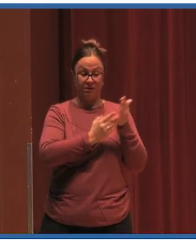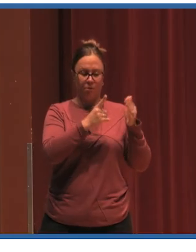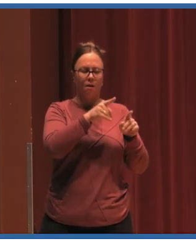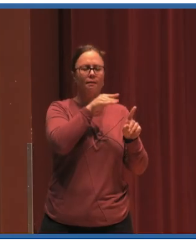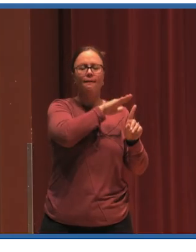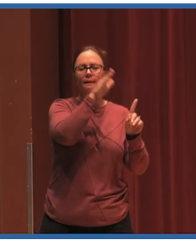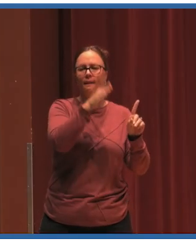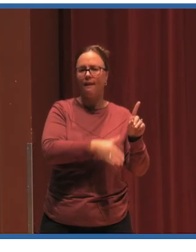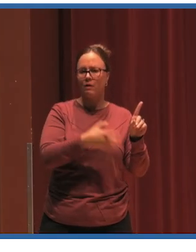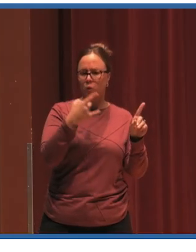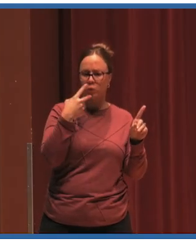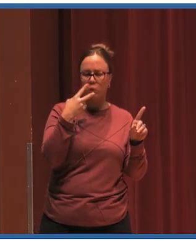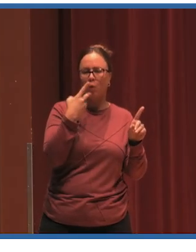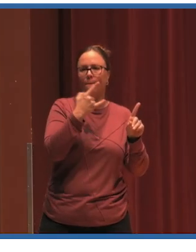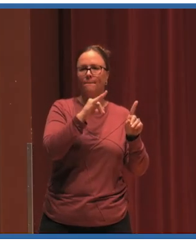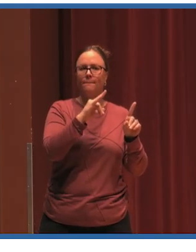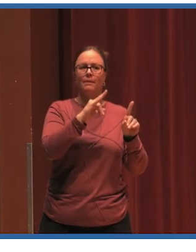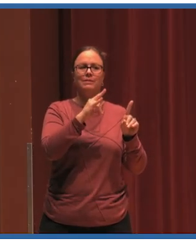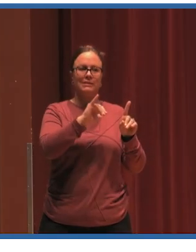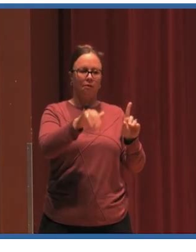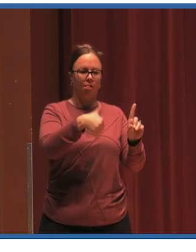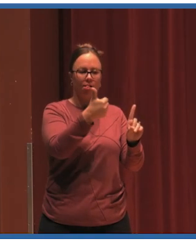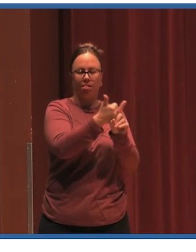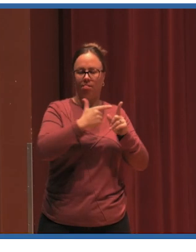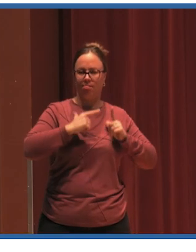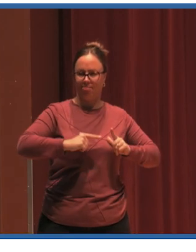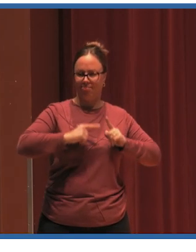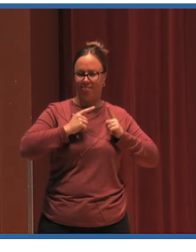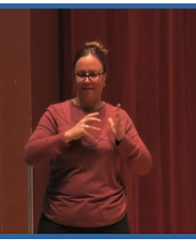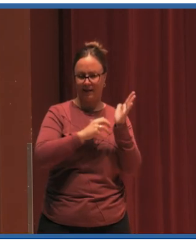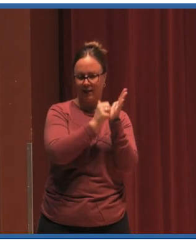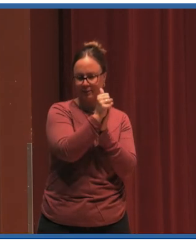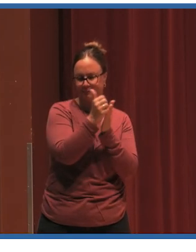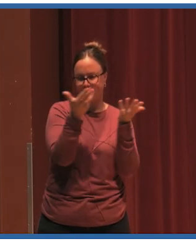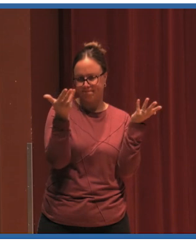that complicated, even with something like smoking.